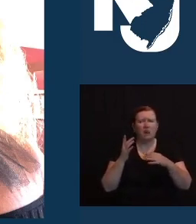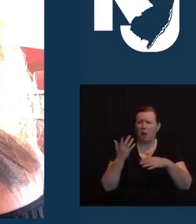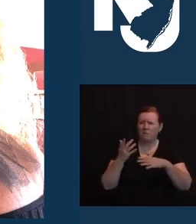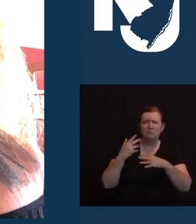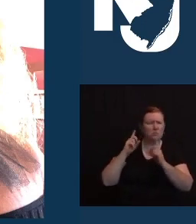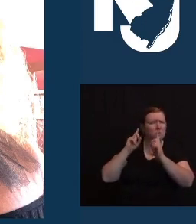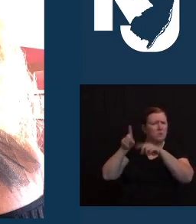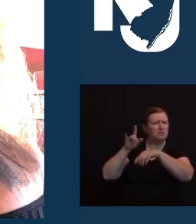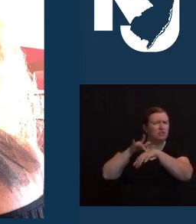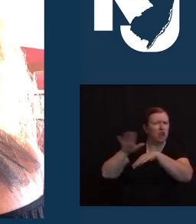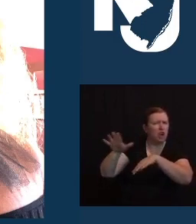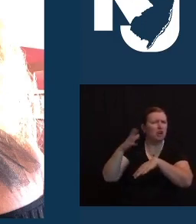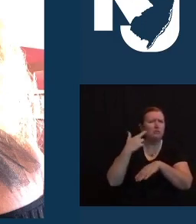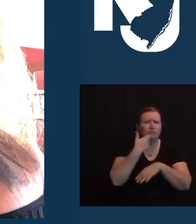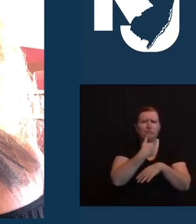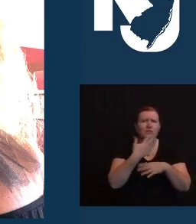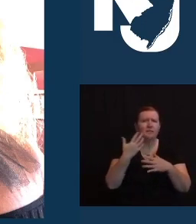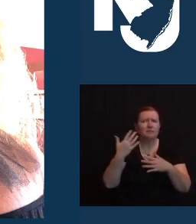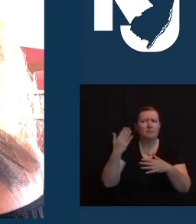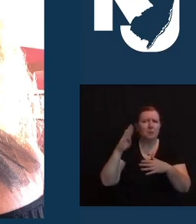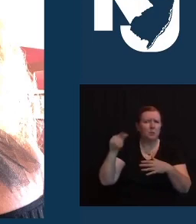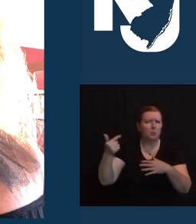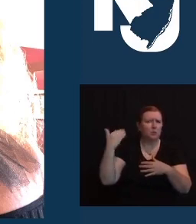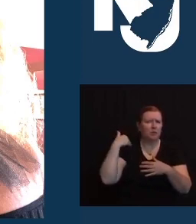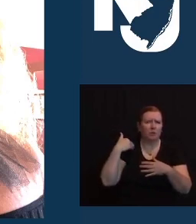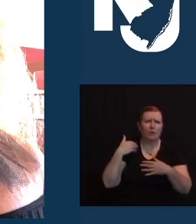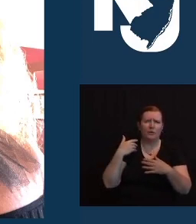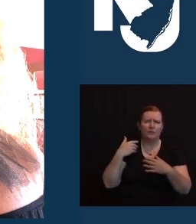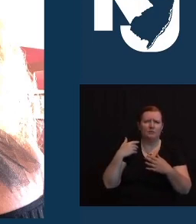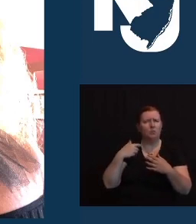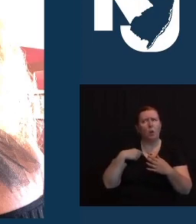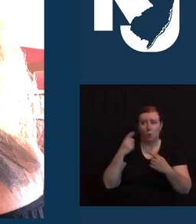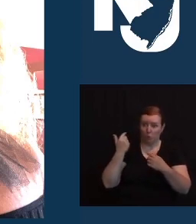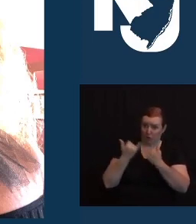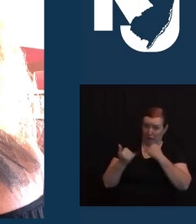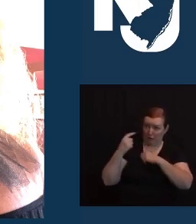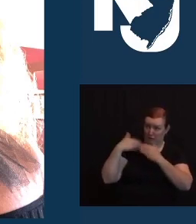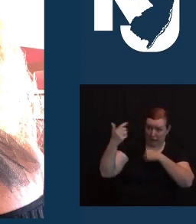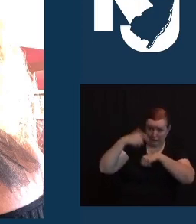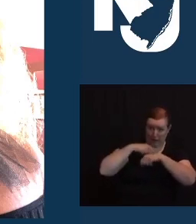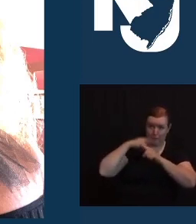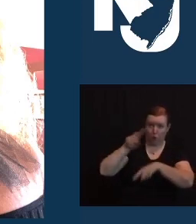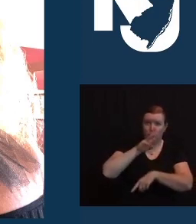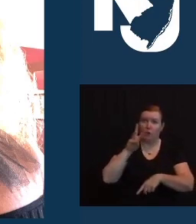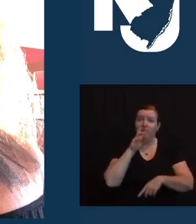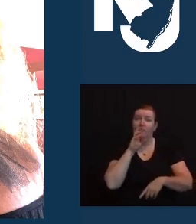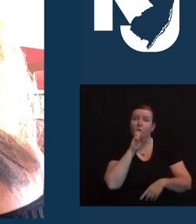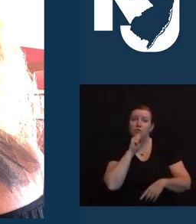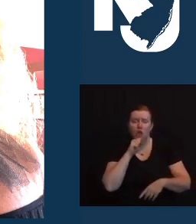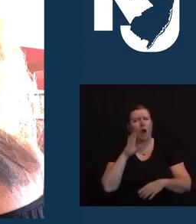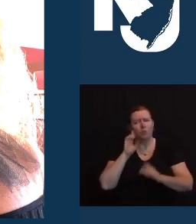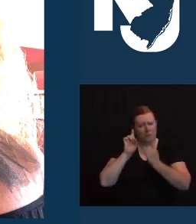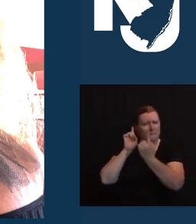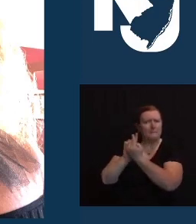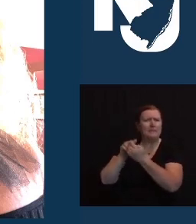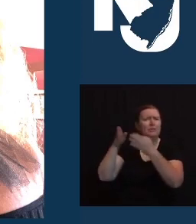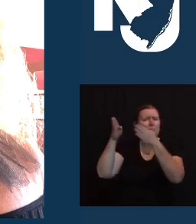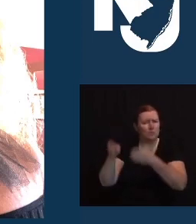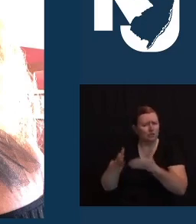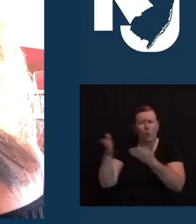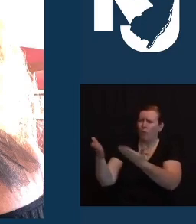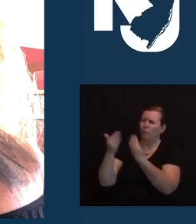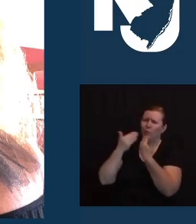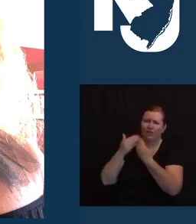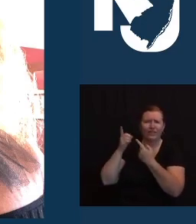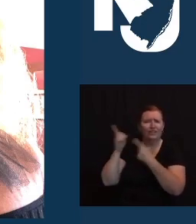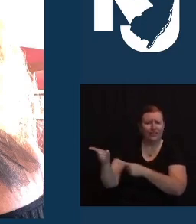but I said the next time I'm in West Orange, I hope to stop by and thank her personally and her staff for all they're doing every day, and maybe pick